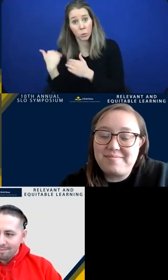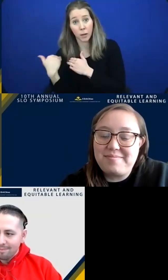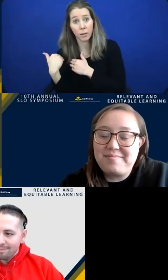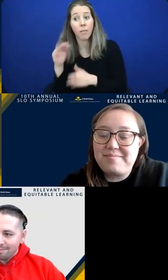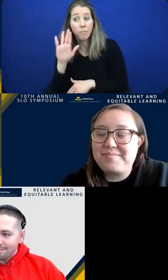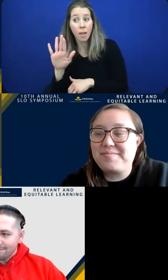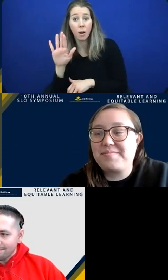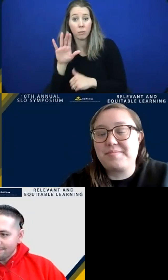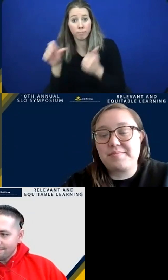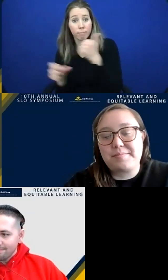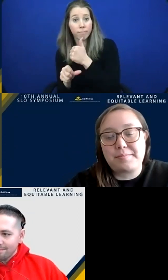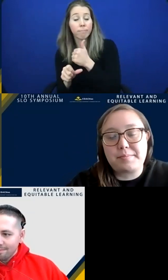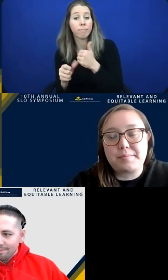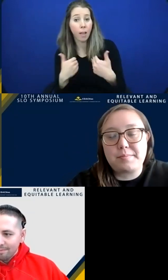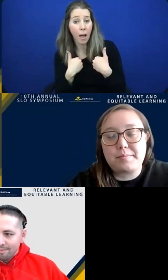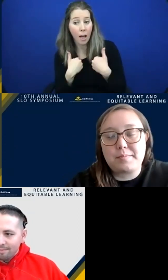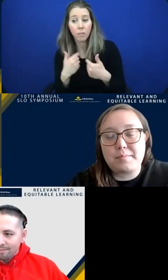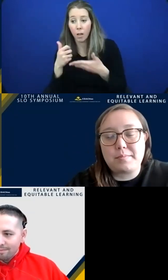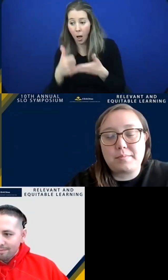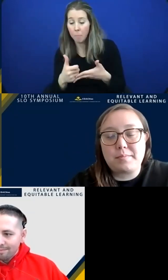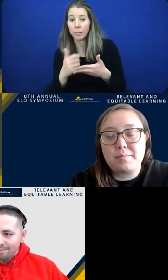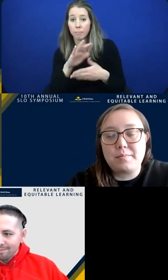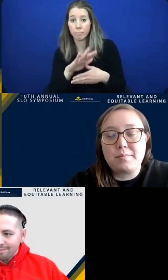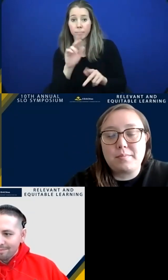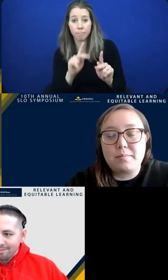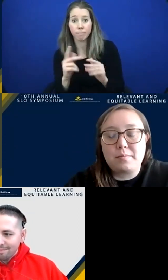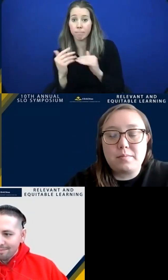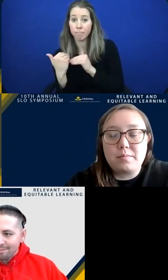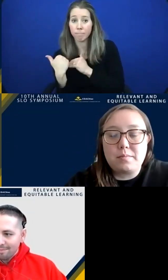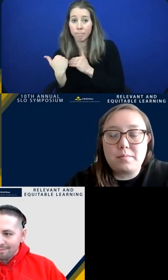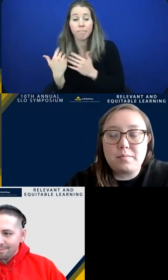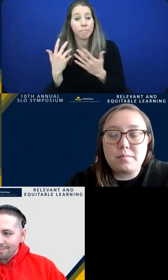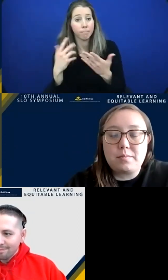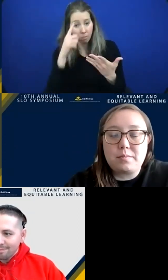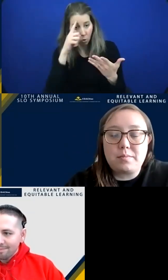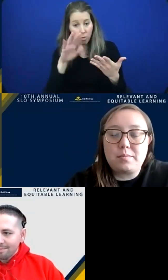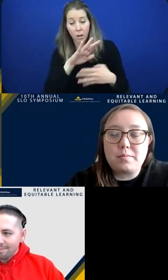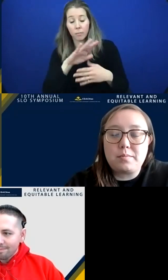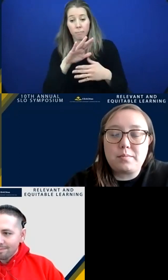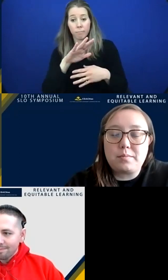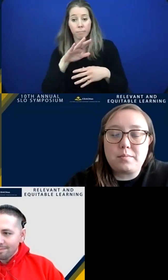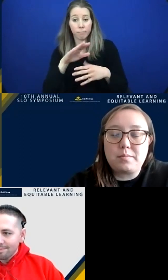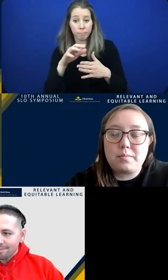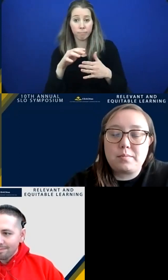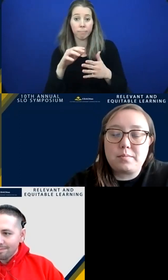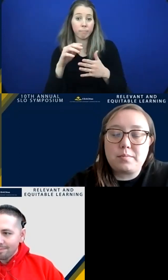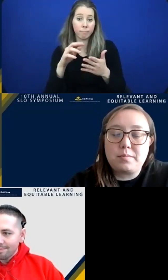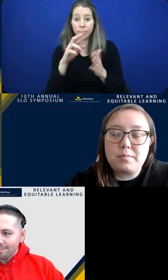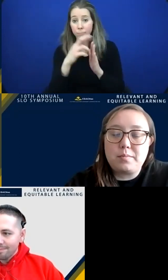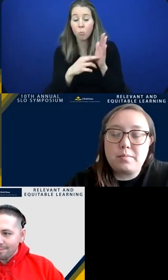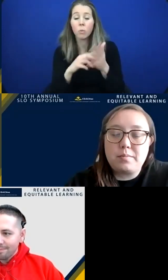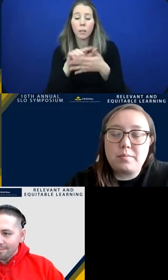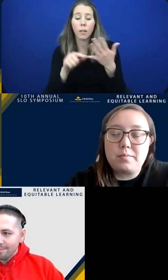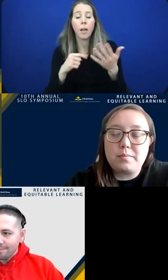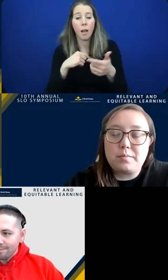have, as well as that they have, and helping hold their people accountable to engaging meaningfully in assessment work. Then I go to I go through